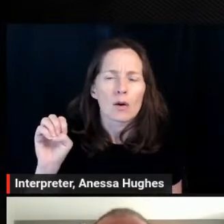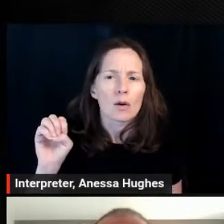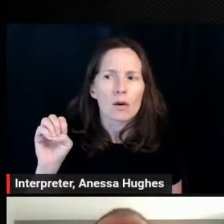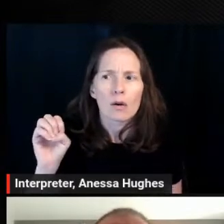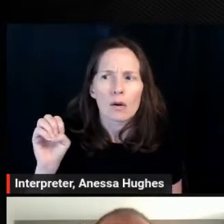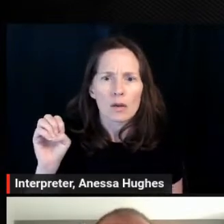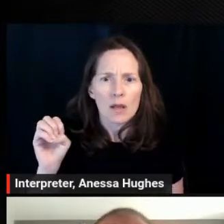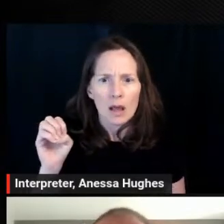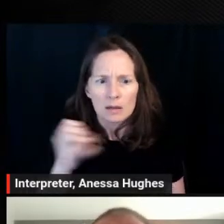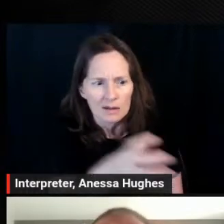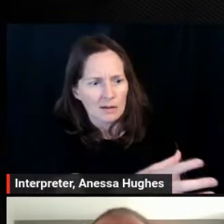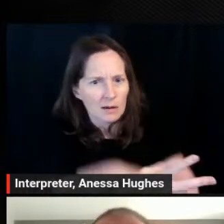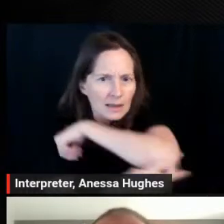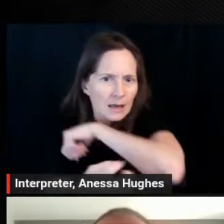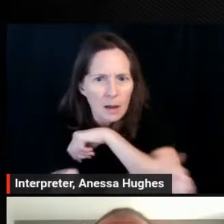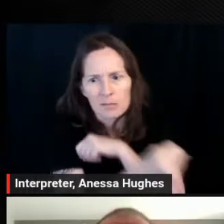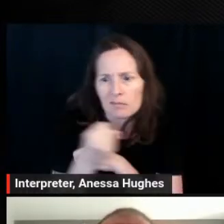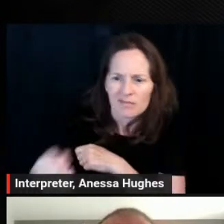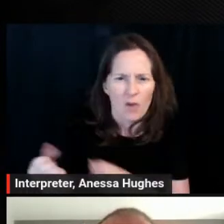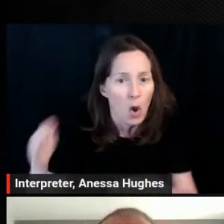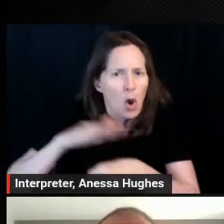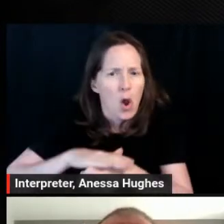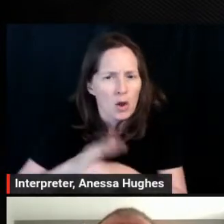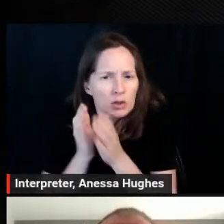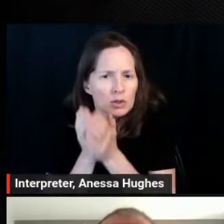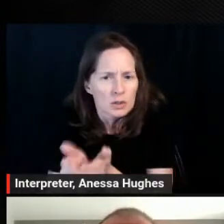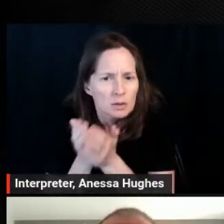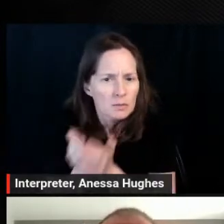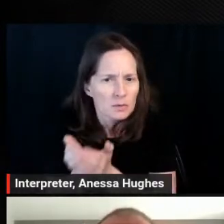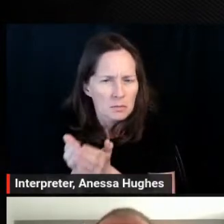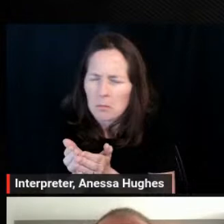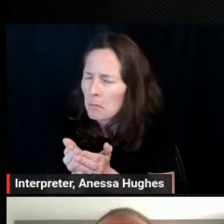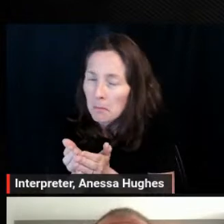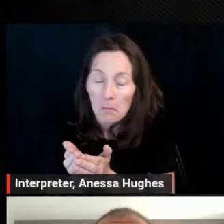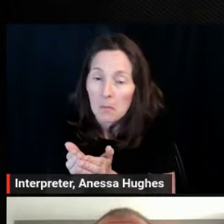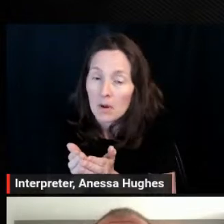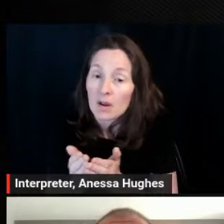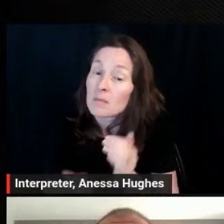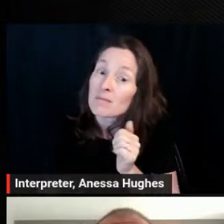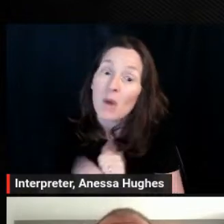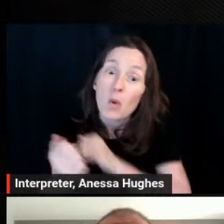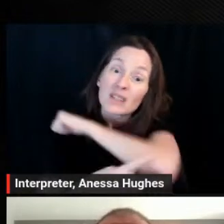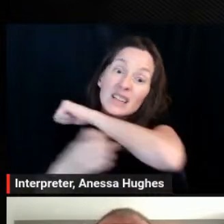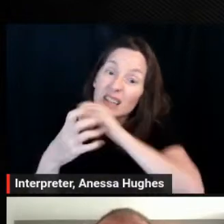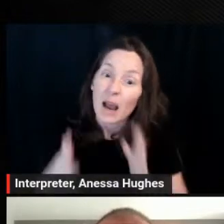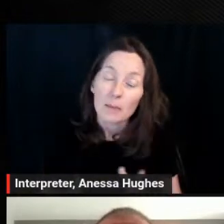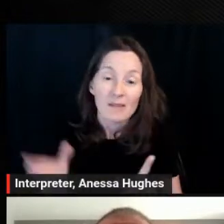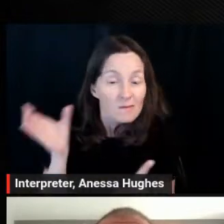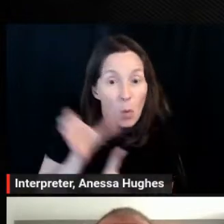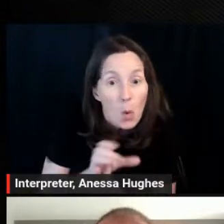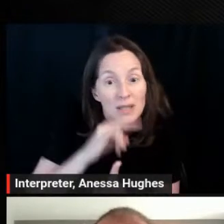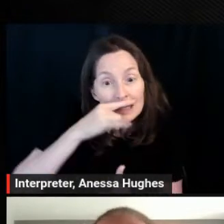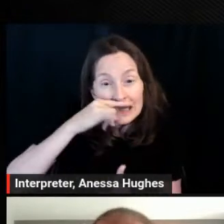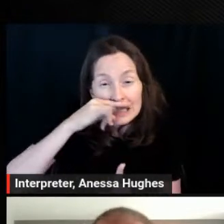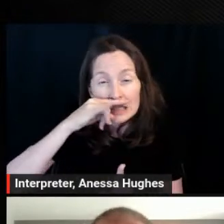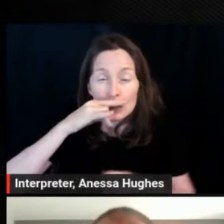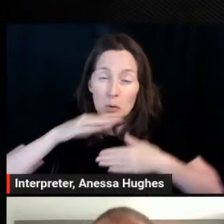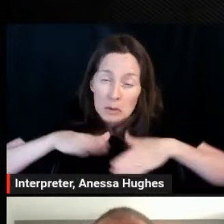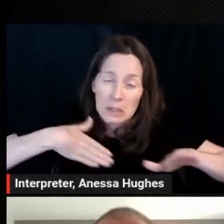Instead, kidnappers forced most boys and girls to trek southward on their own 2 feet, to walk